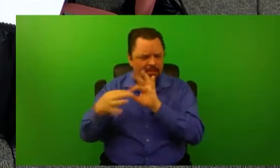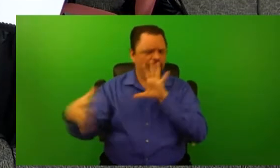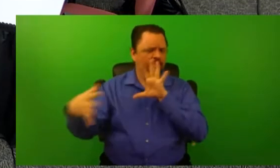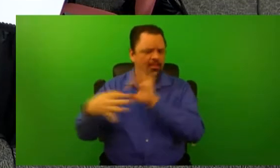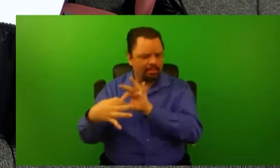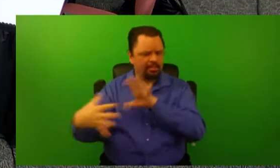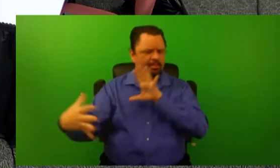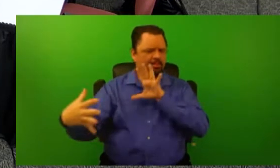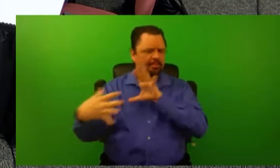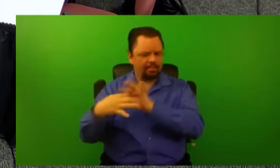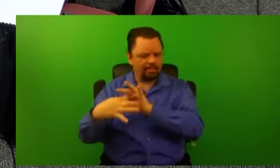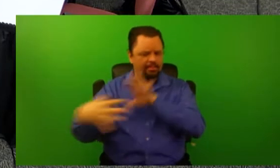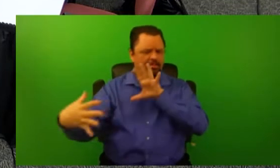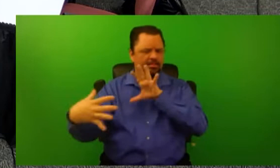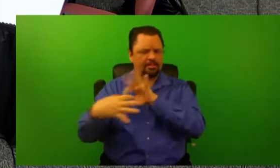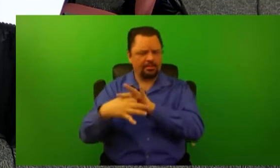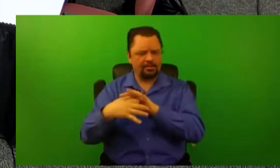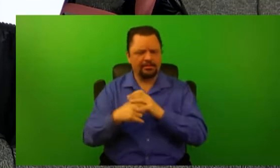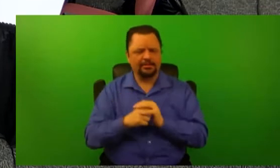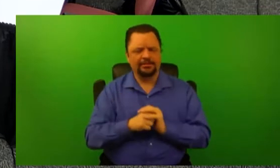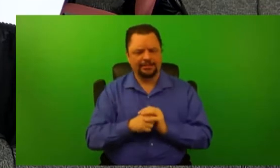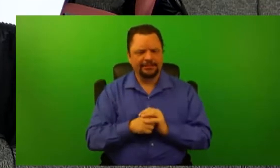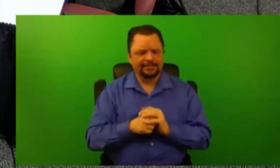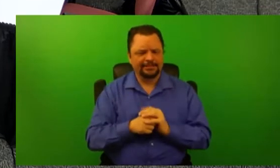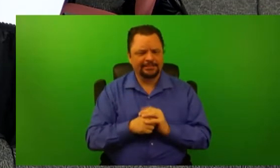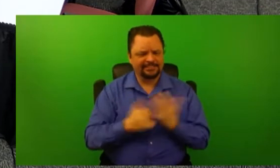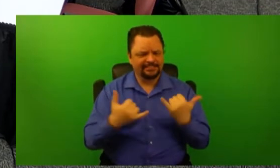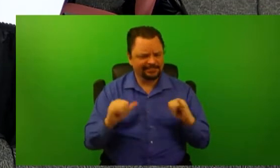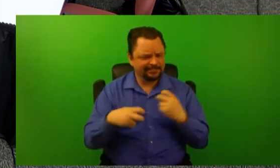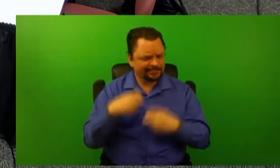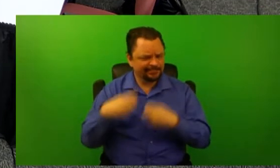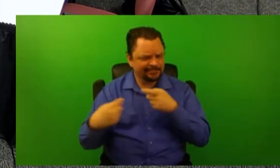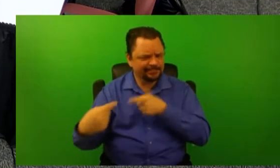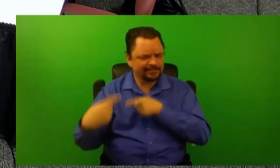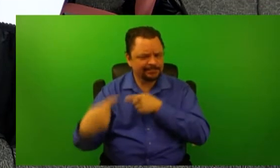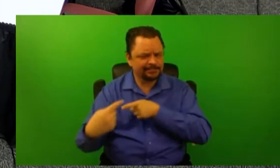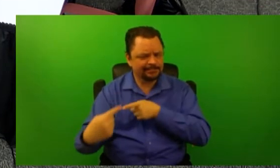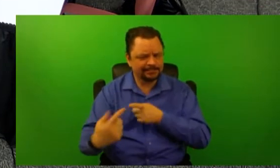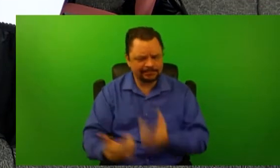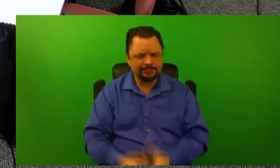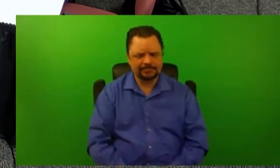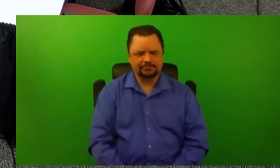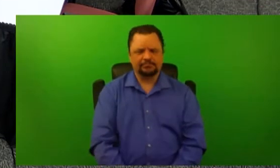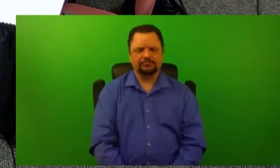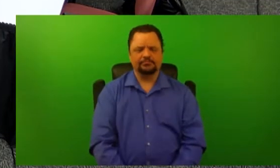unfortunately. Not a problem. Give them a minute.